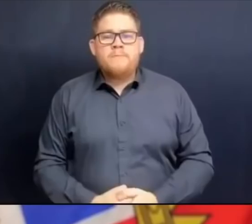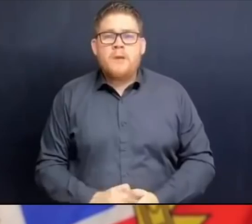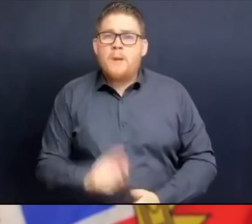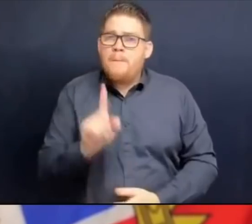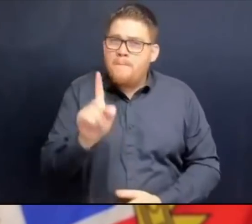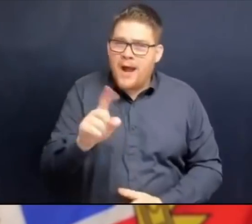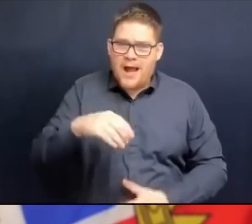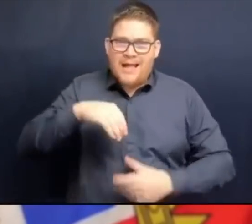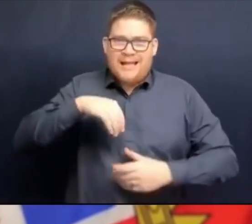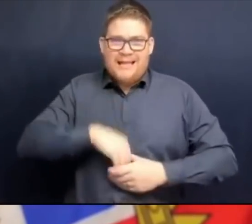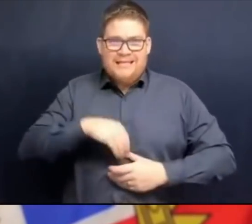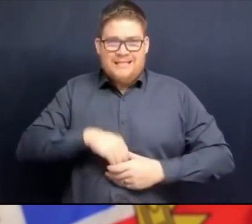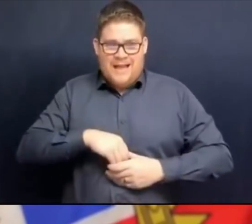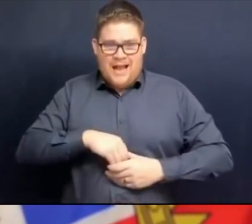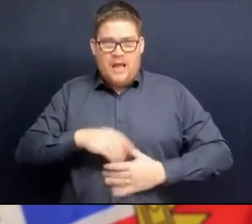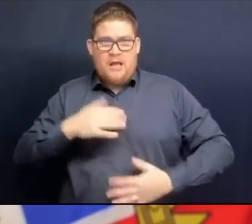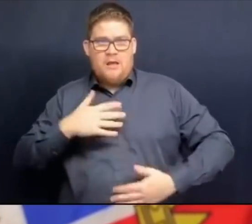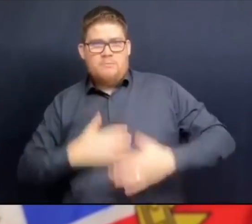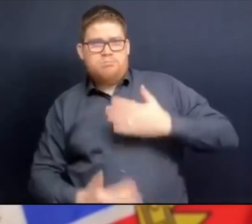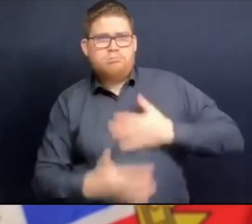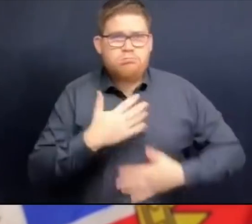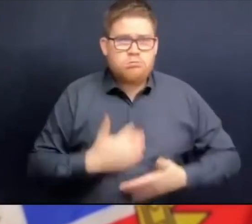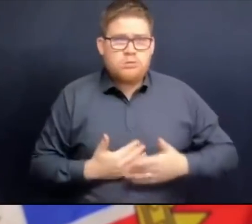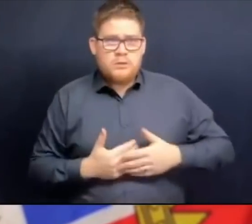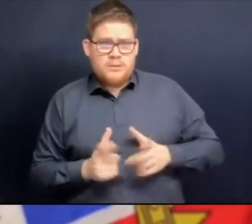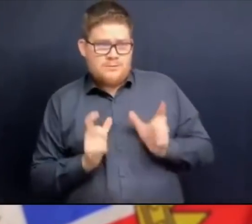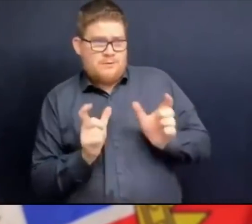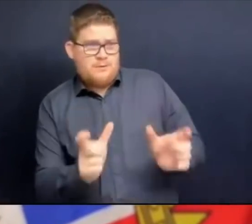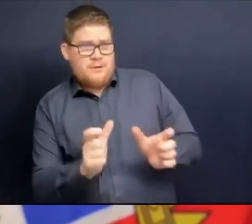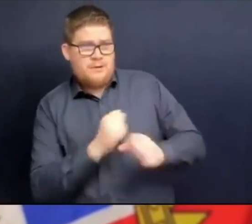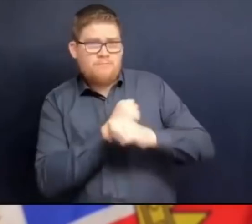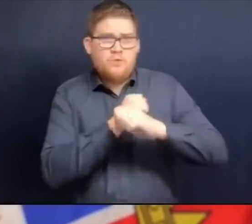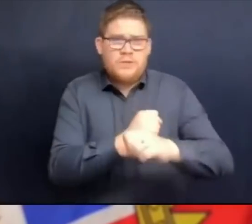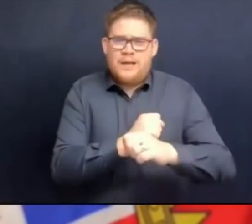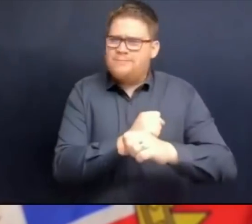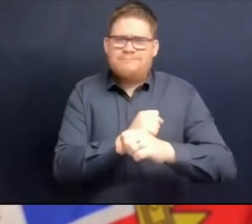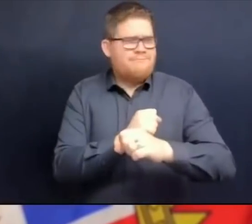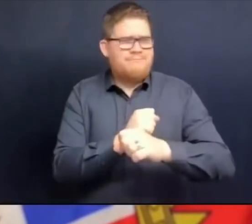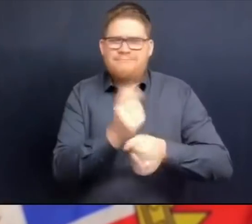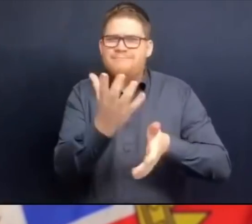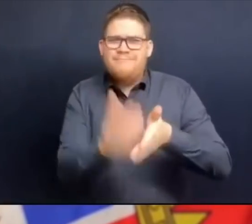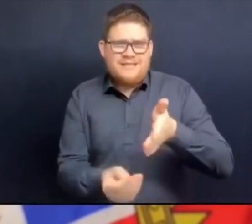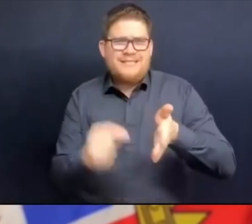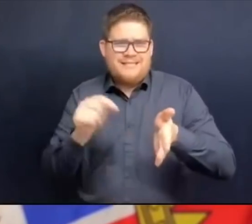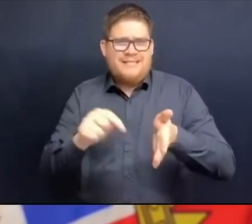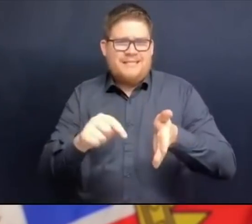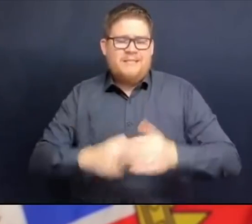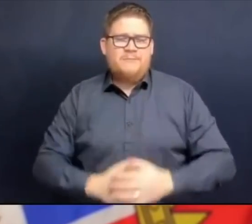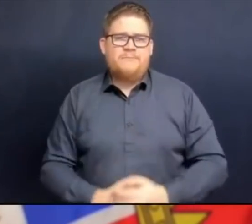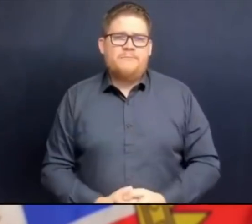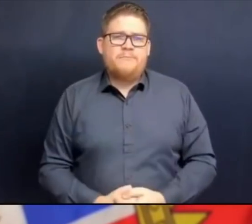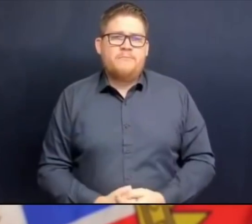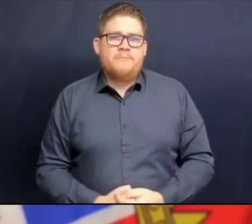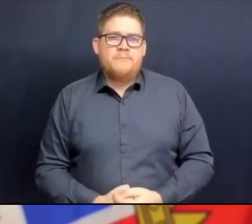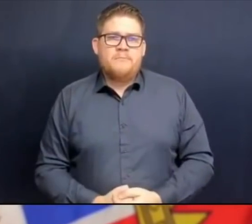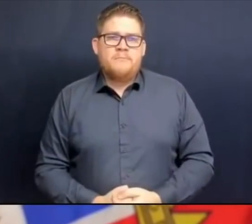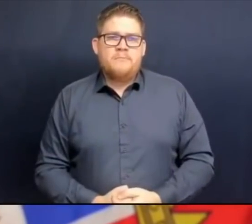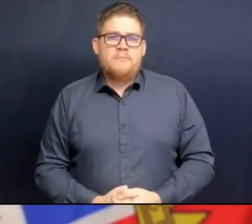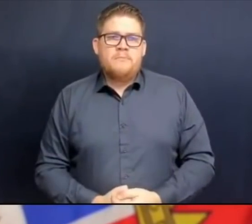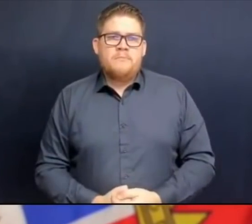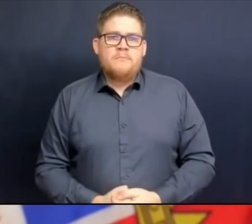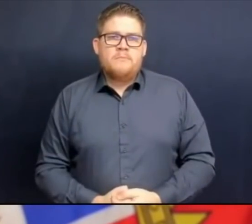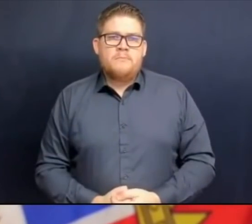humoral immunity, the antibodies in our blood, and the longer lasting, stronger protection you get from cell-mediated